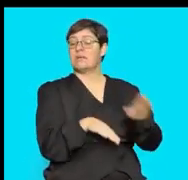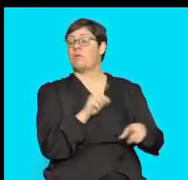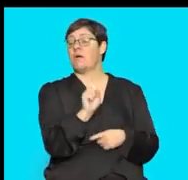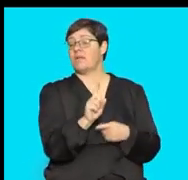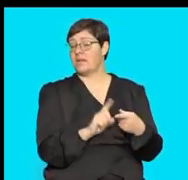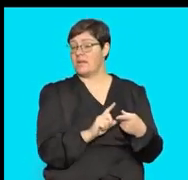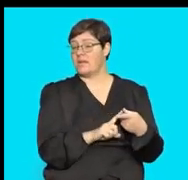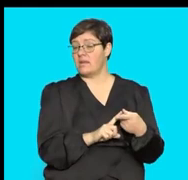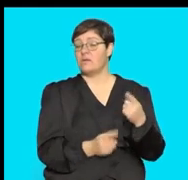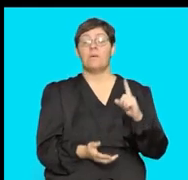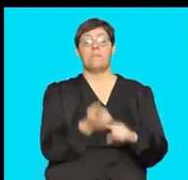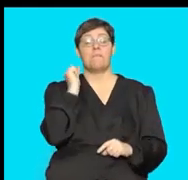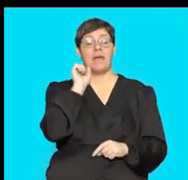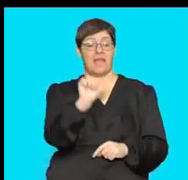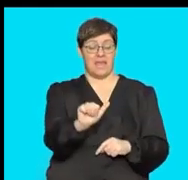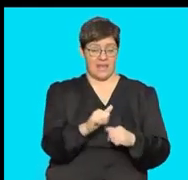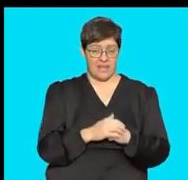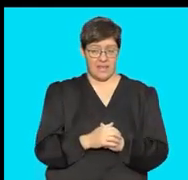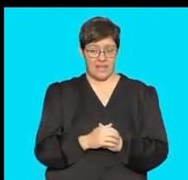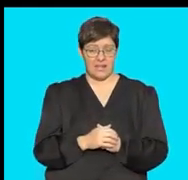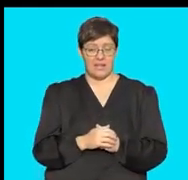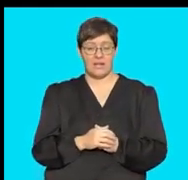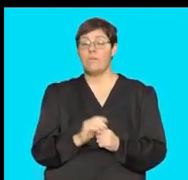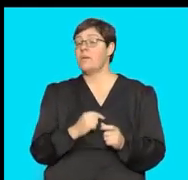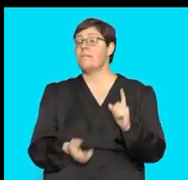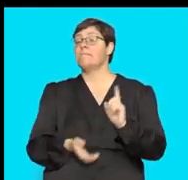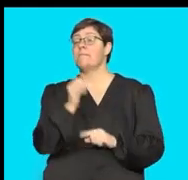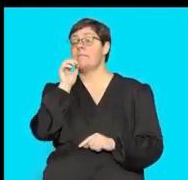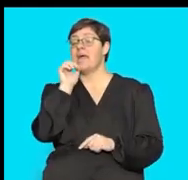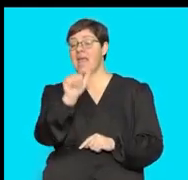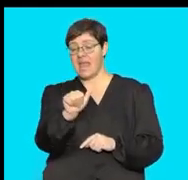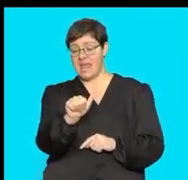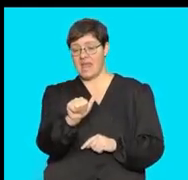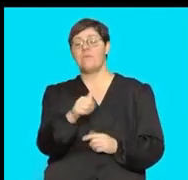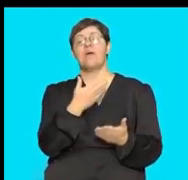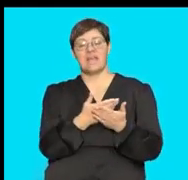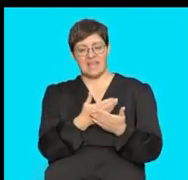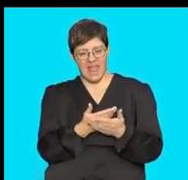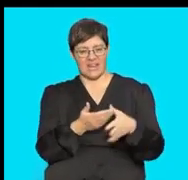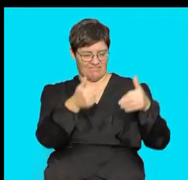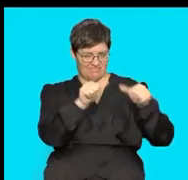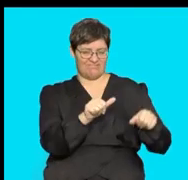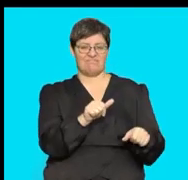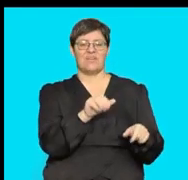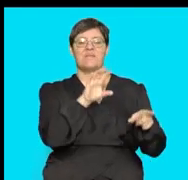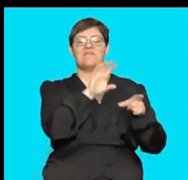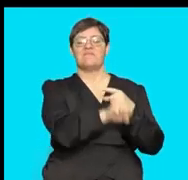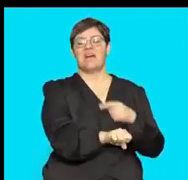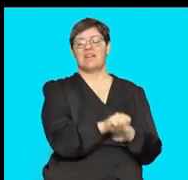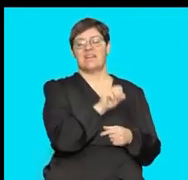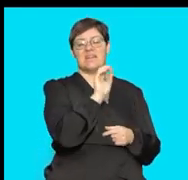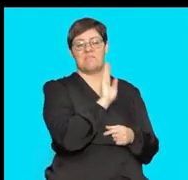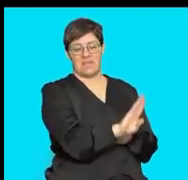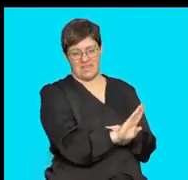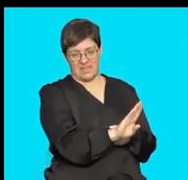one would be to find A. Once we find A, we can then use